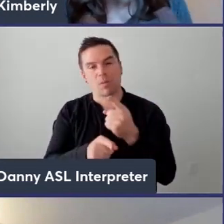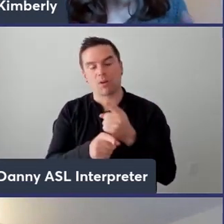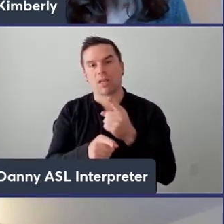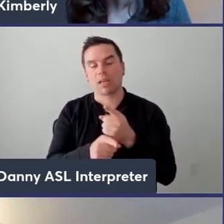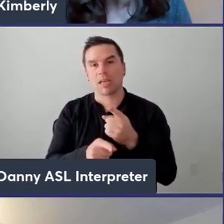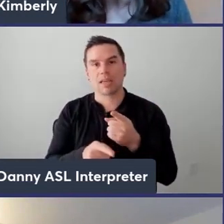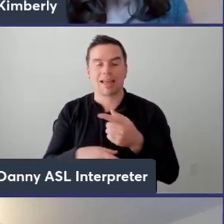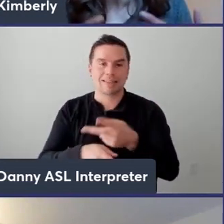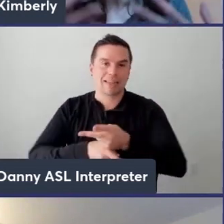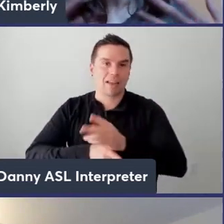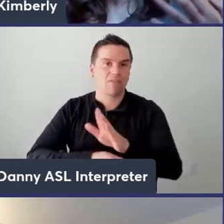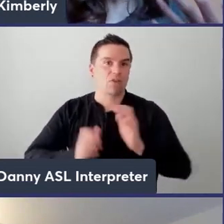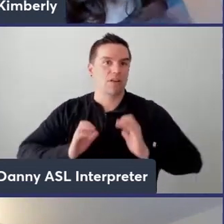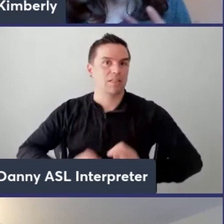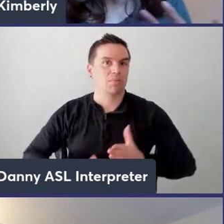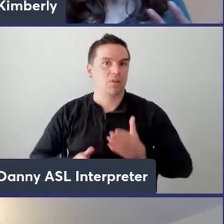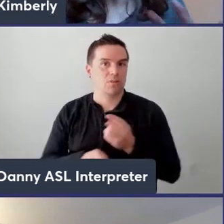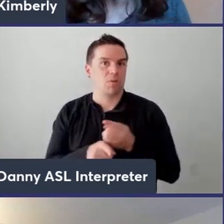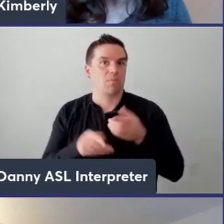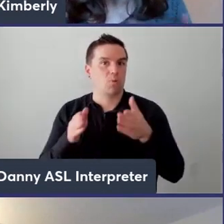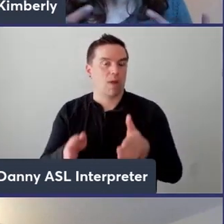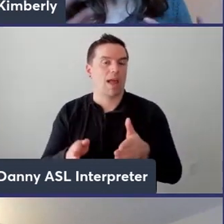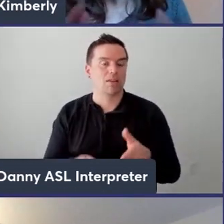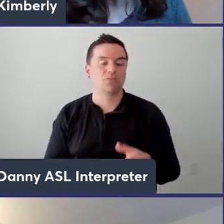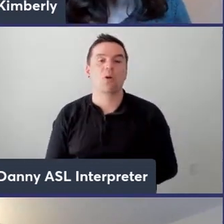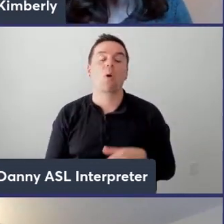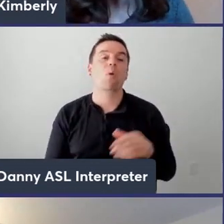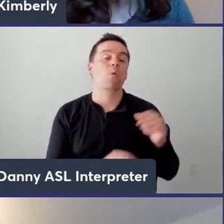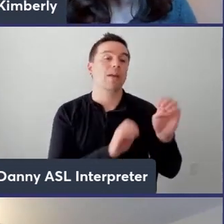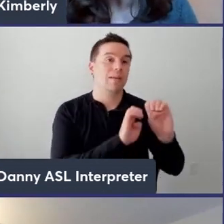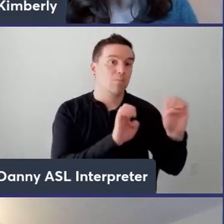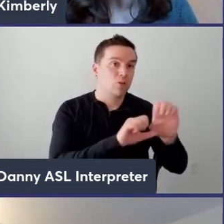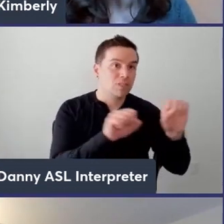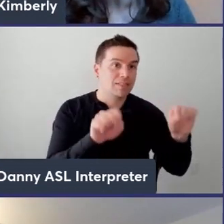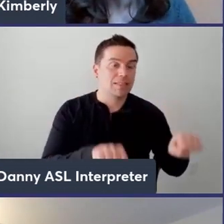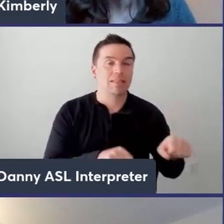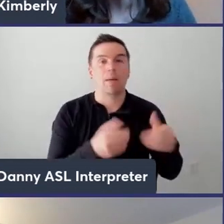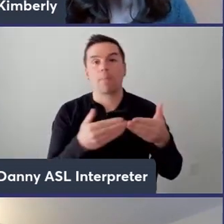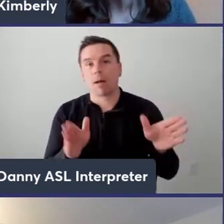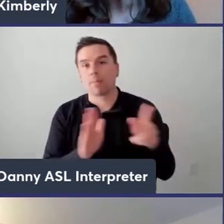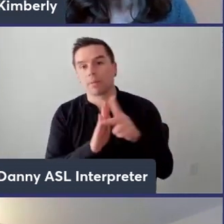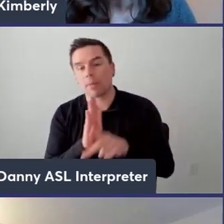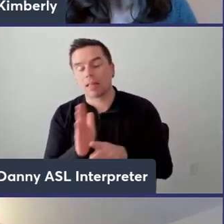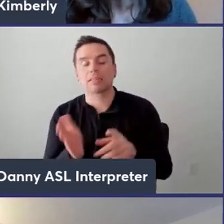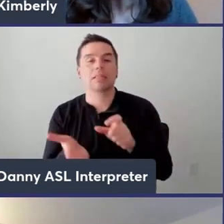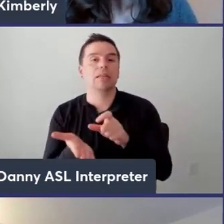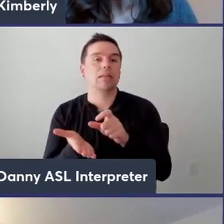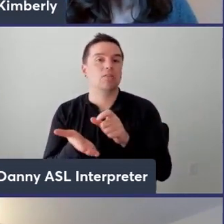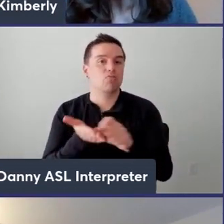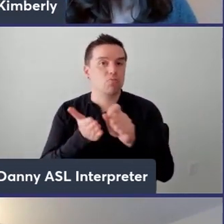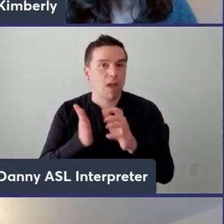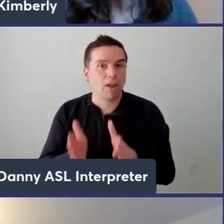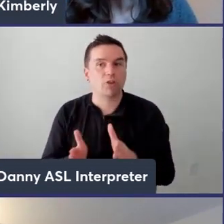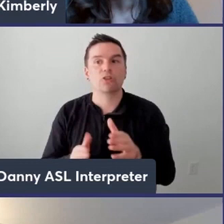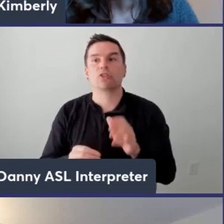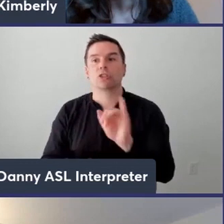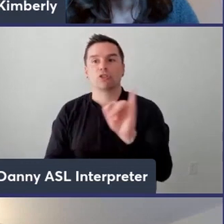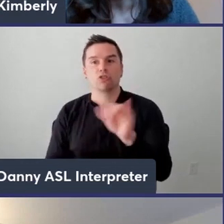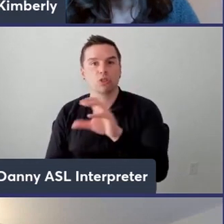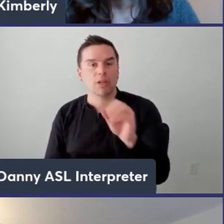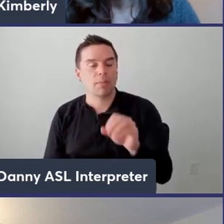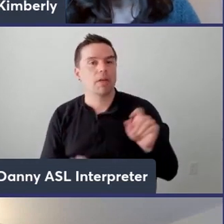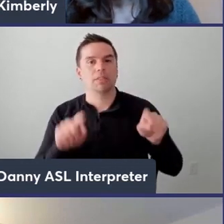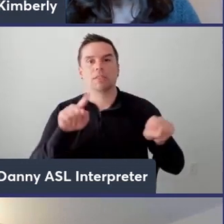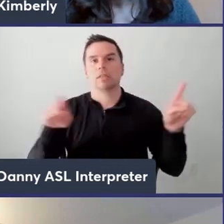consumers to insurance companies to public policymakers. It's really quite powerful. Yeah. I think I already probably